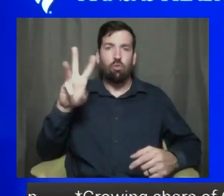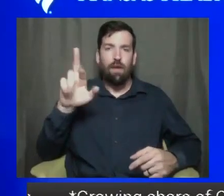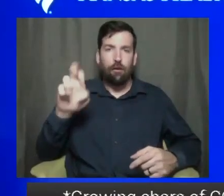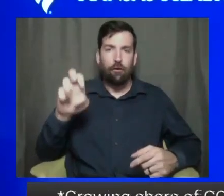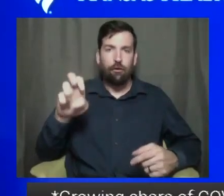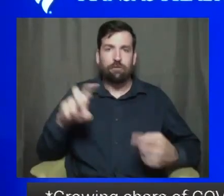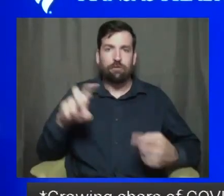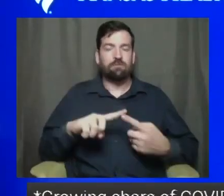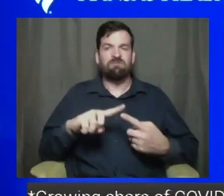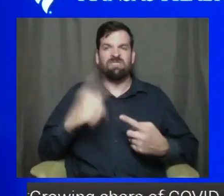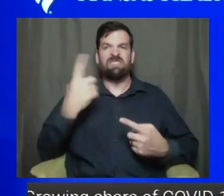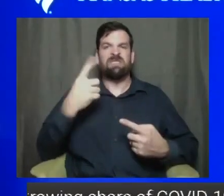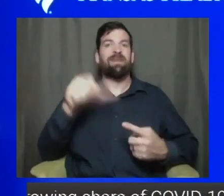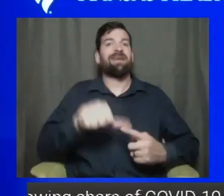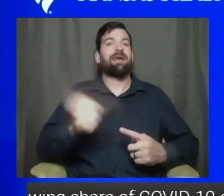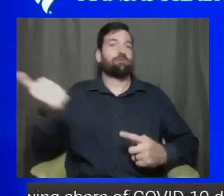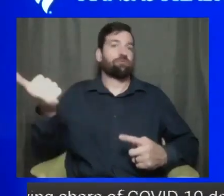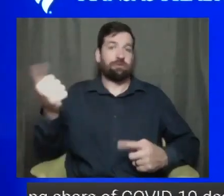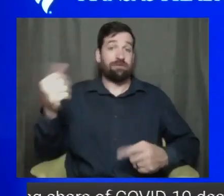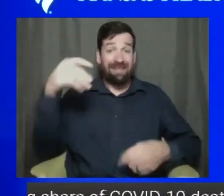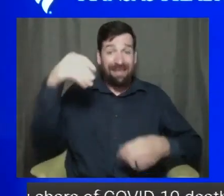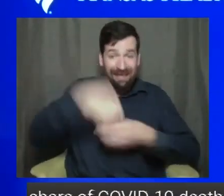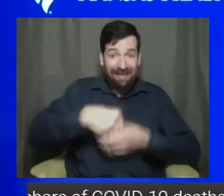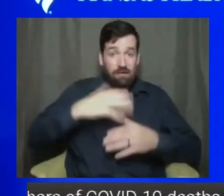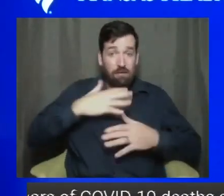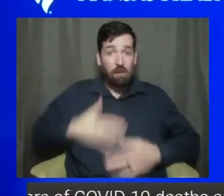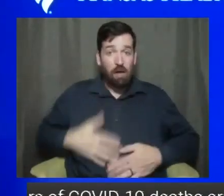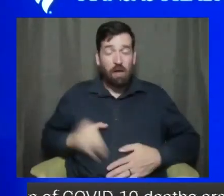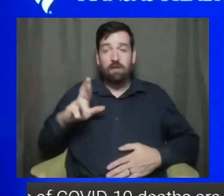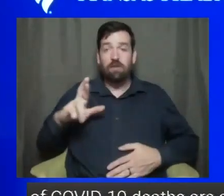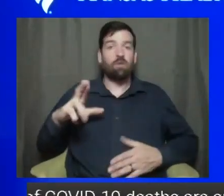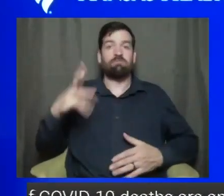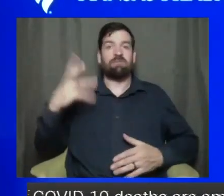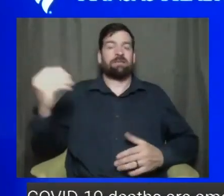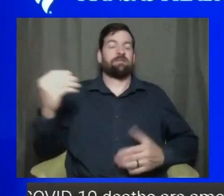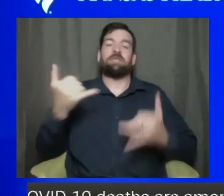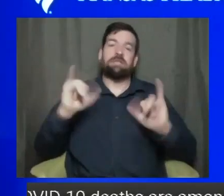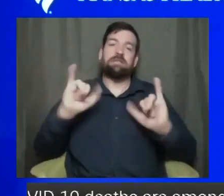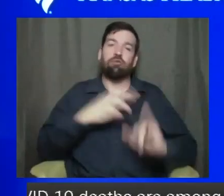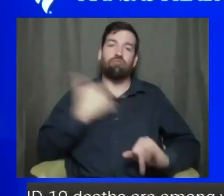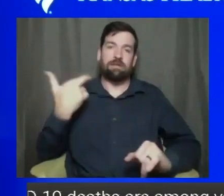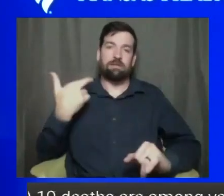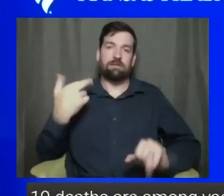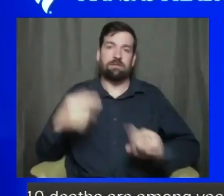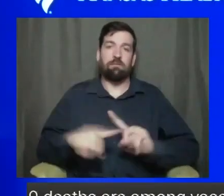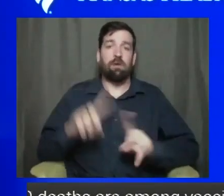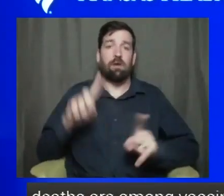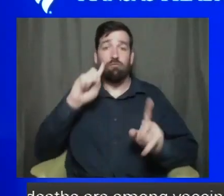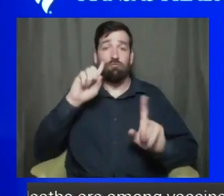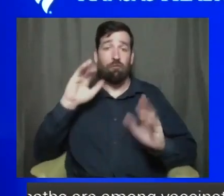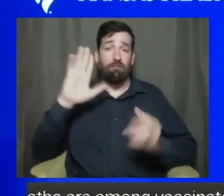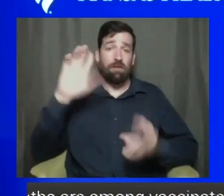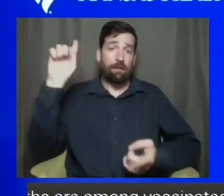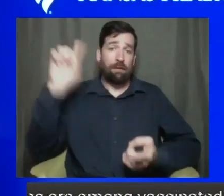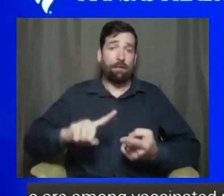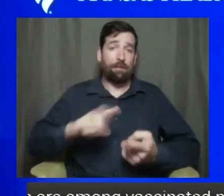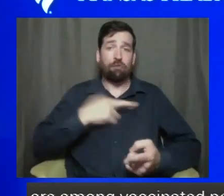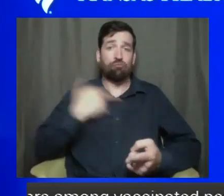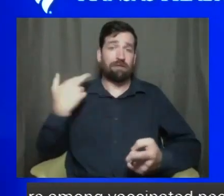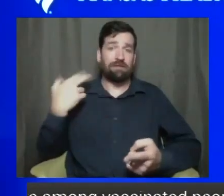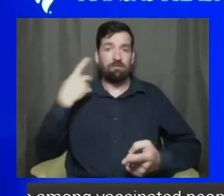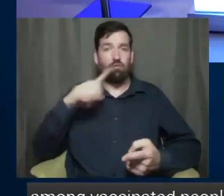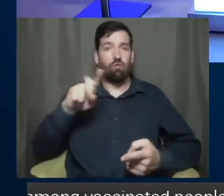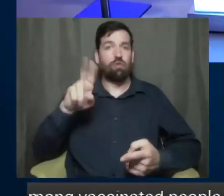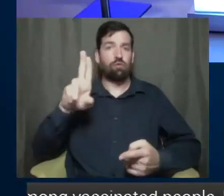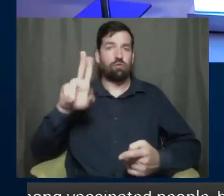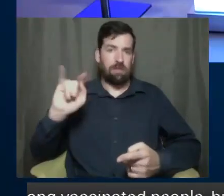body, either in your body or something like that, and external, you still are at risk, but hopefully you can reduce that risk of getting that urinary tract infection with that.